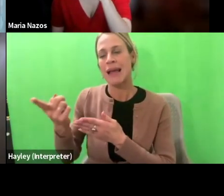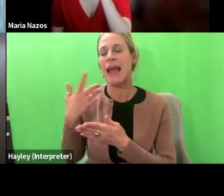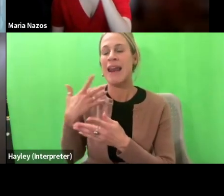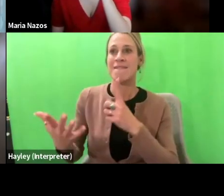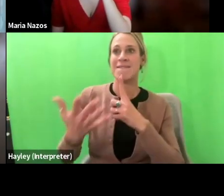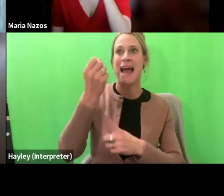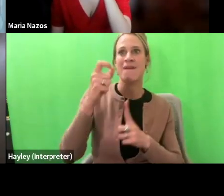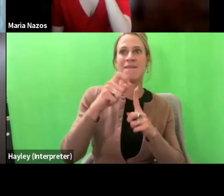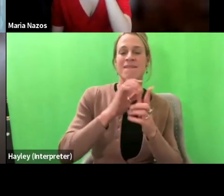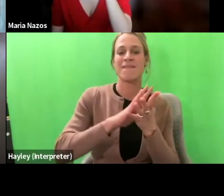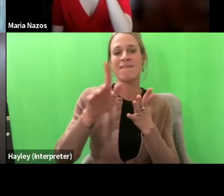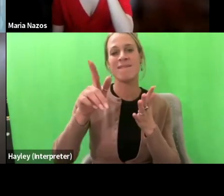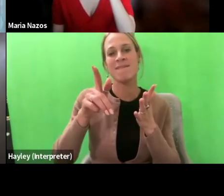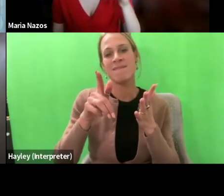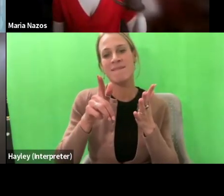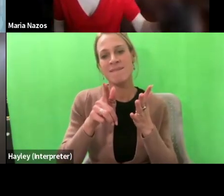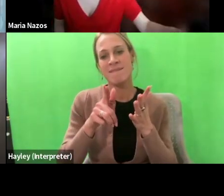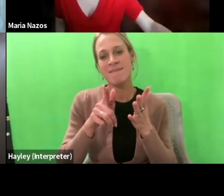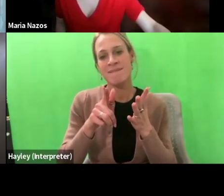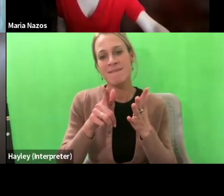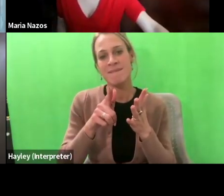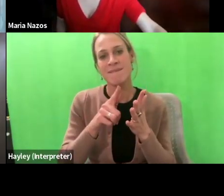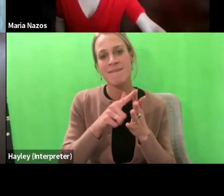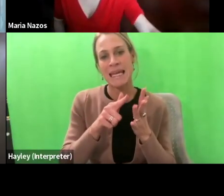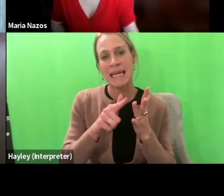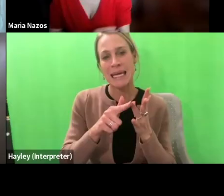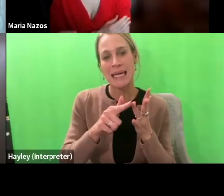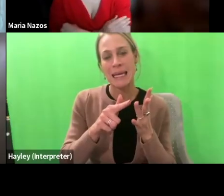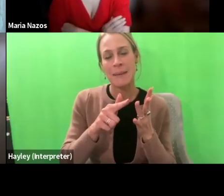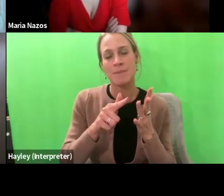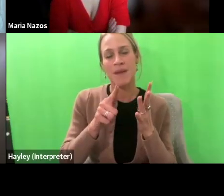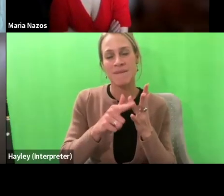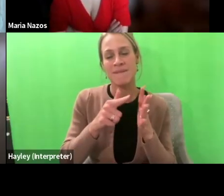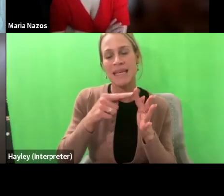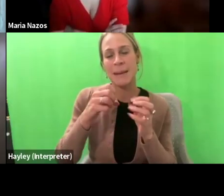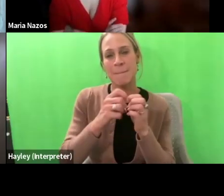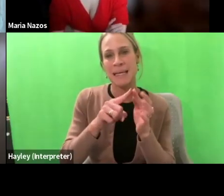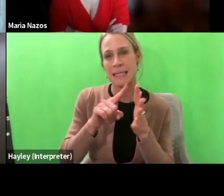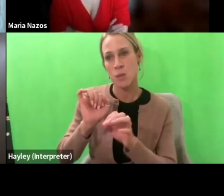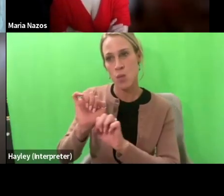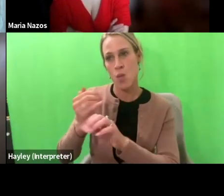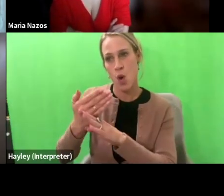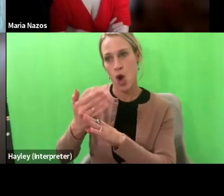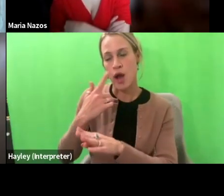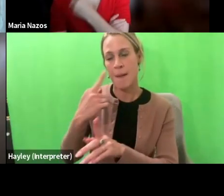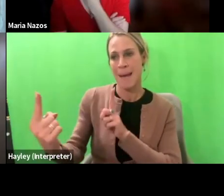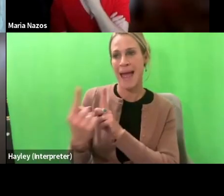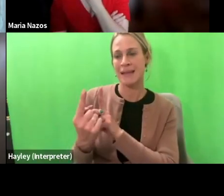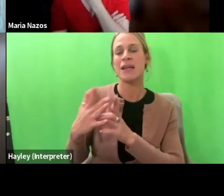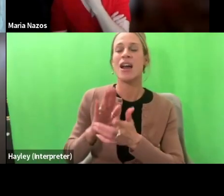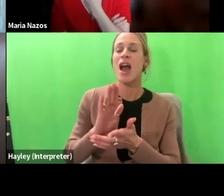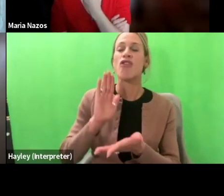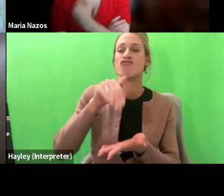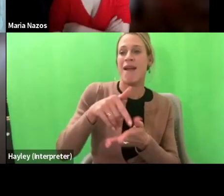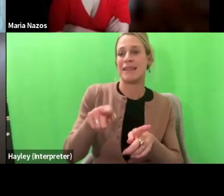lucky when I was a PhD student at the University of Connecticut that I arrived the same year as Peter Constantine, who